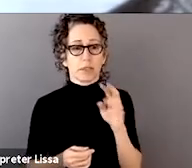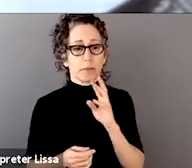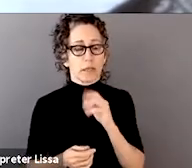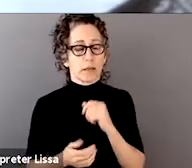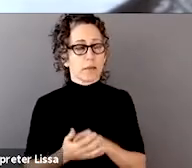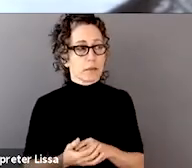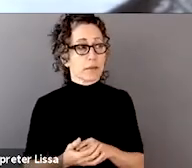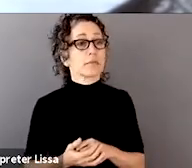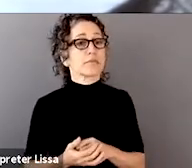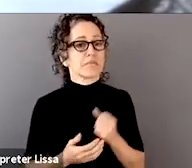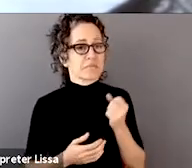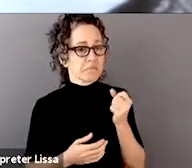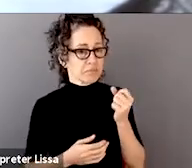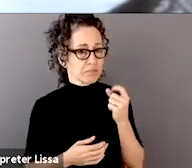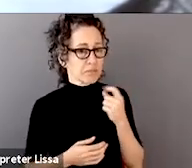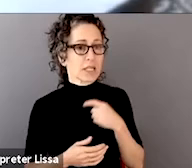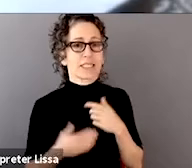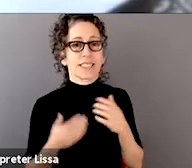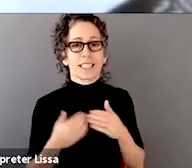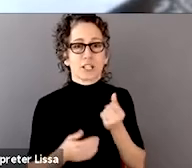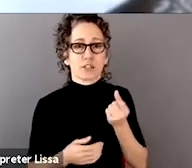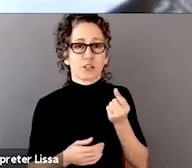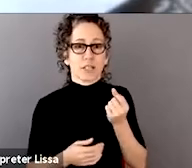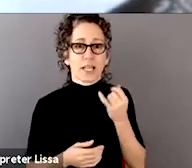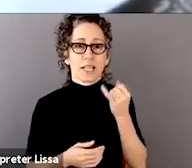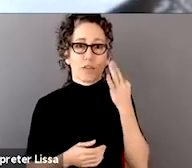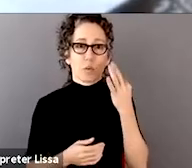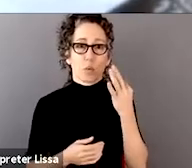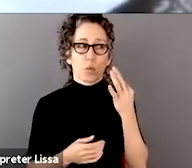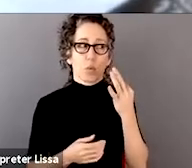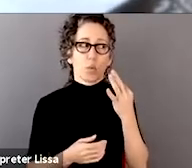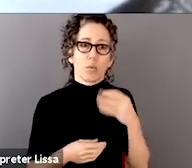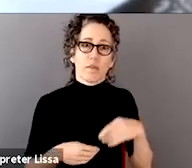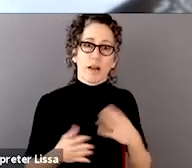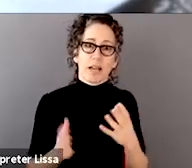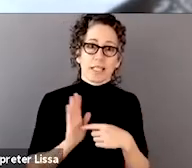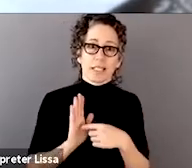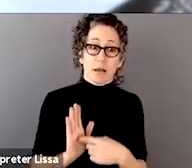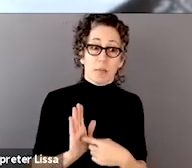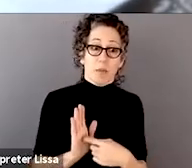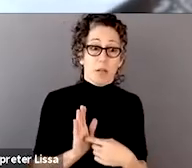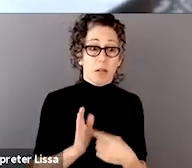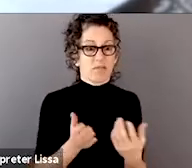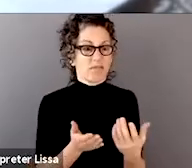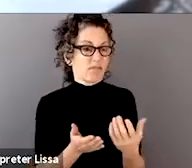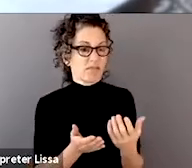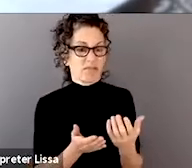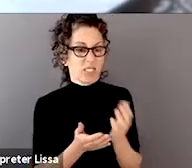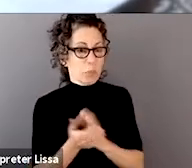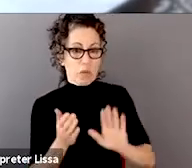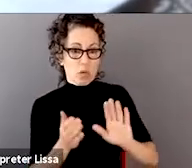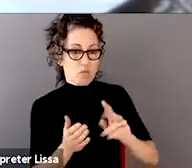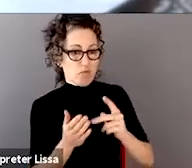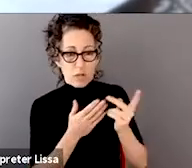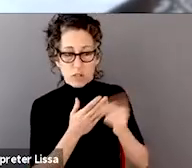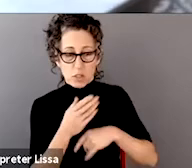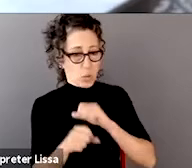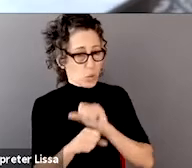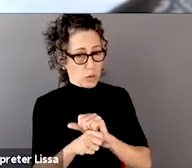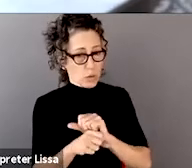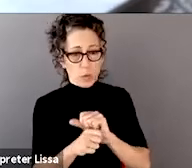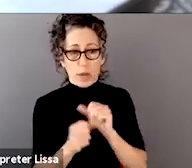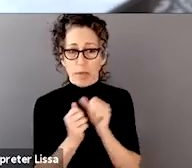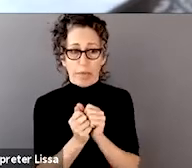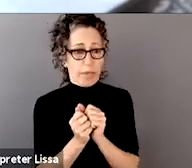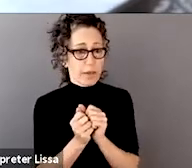sort of fixed with a specific example. Could you give a specific example of a project that you've worked on where you have, designed a model